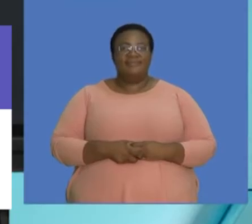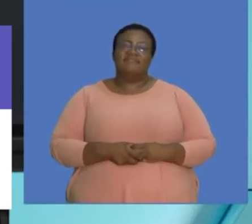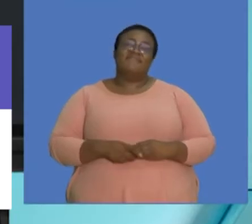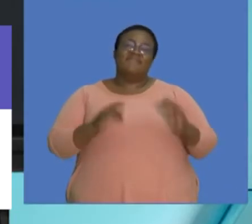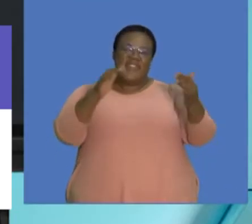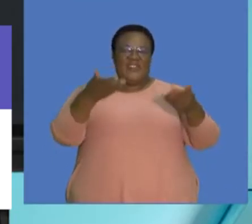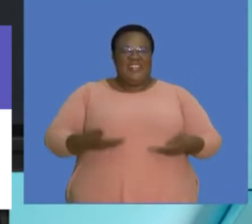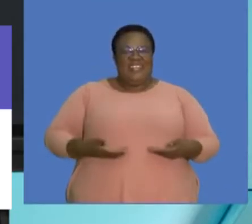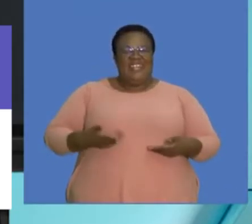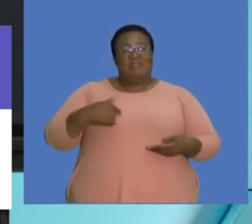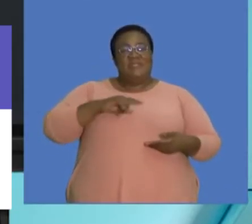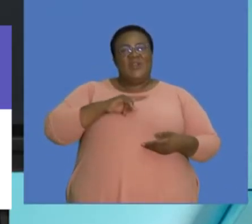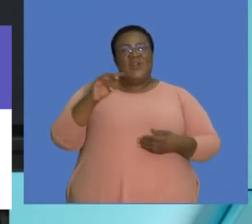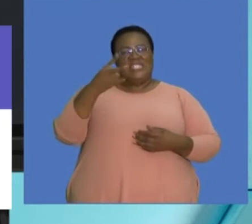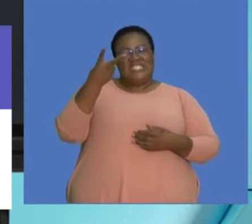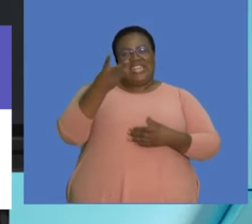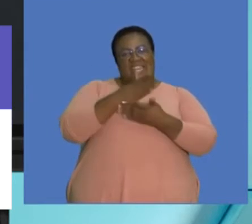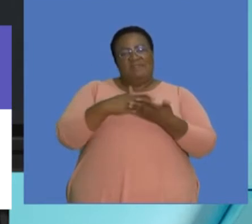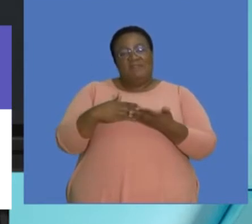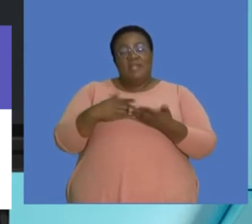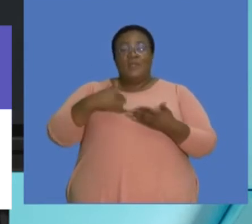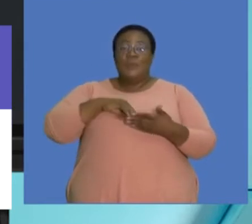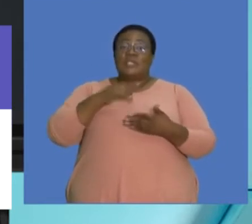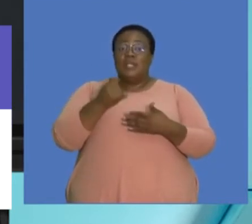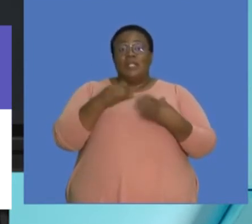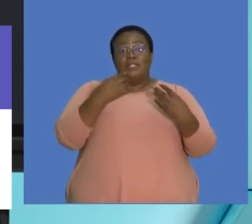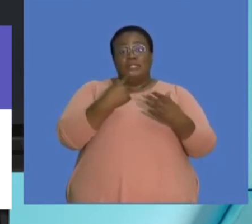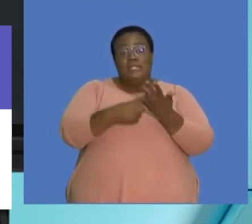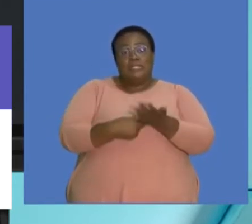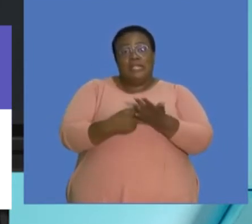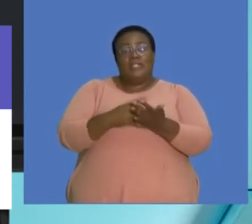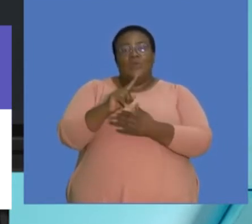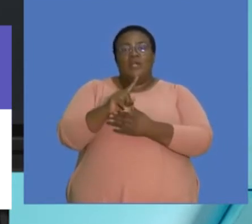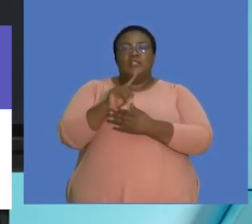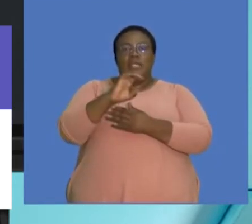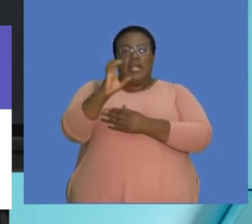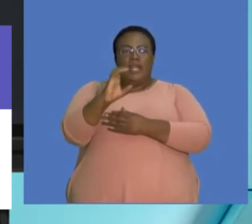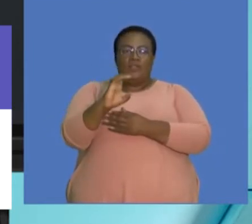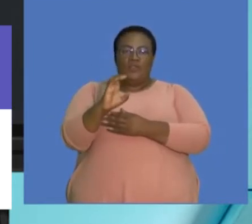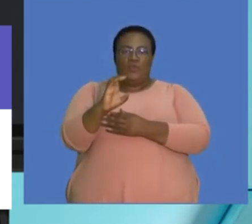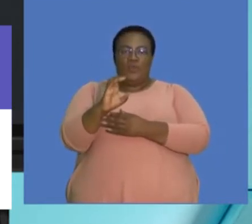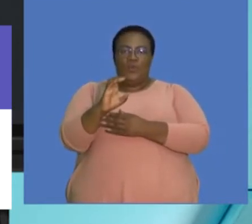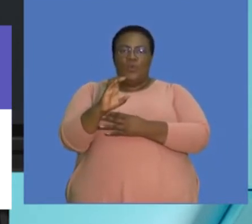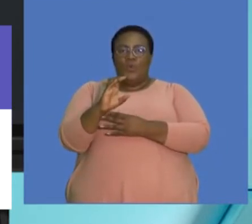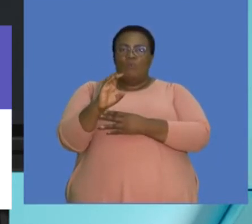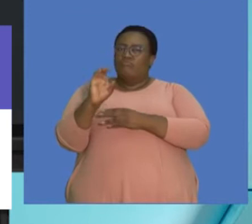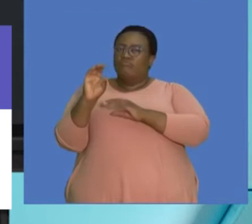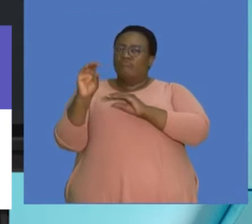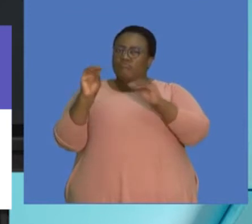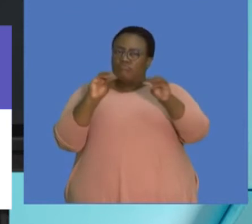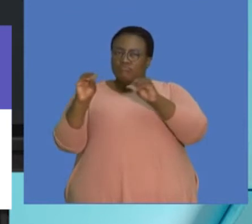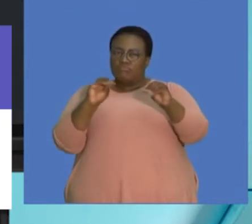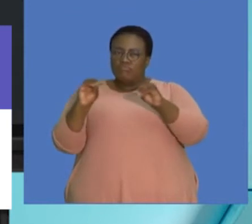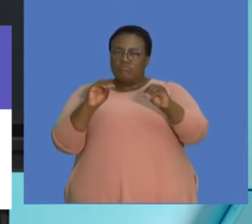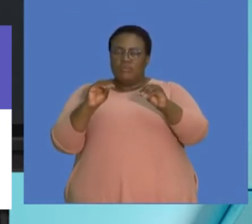Welcome back to our second segment. We're still discussing electrostatics with our focus on the origin of charge